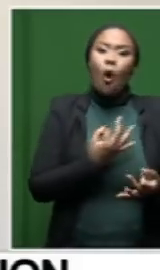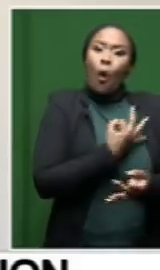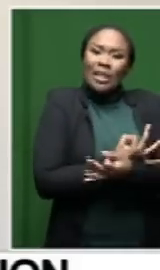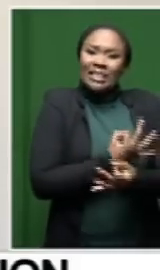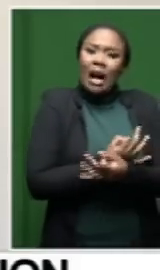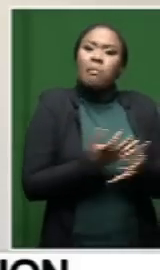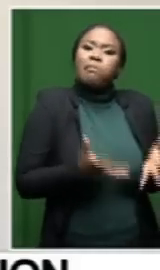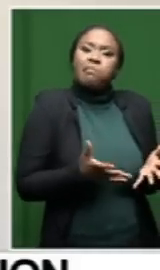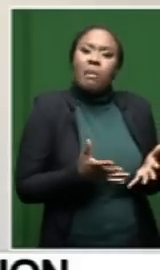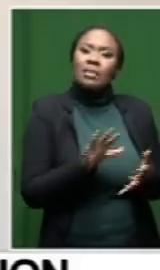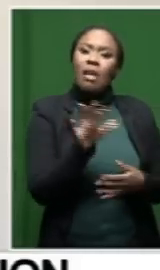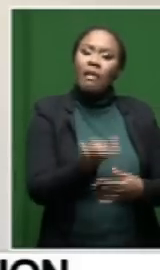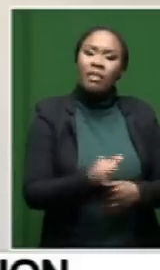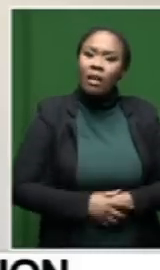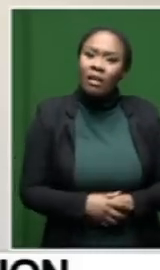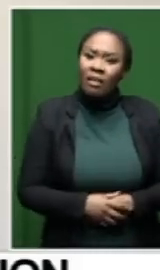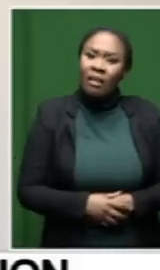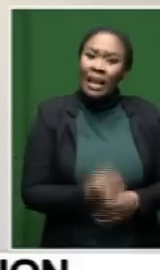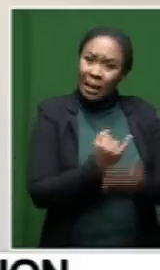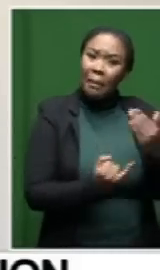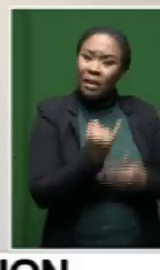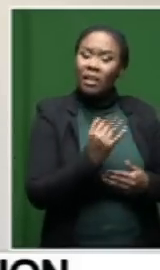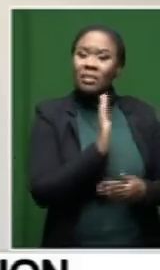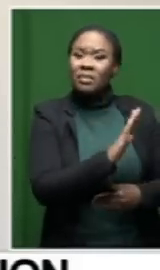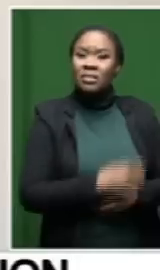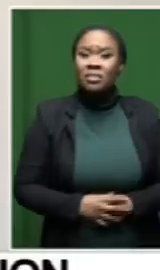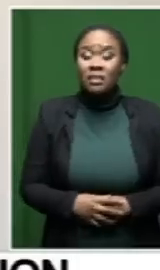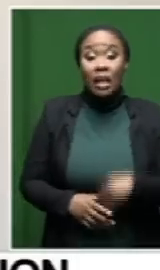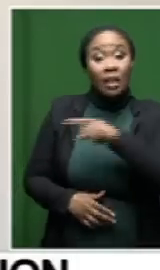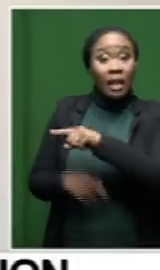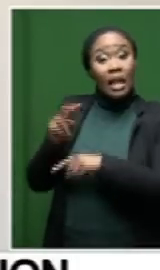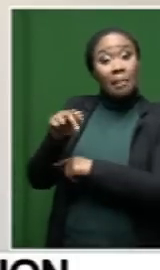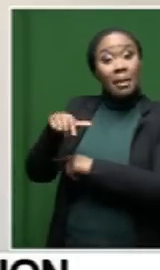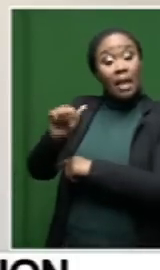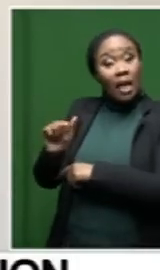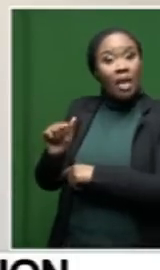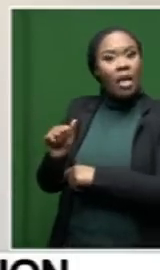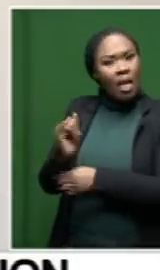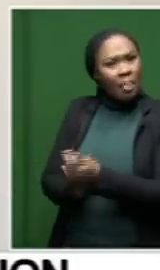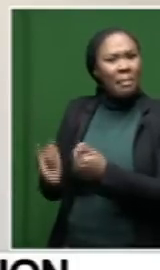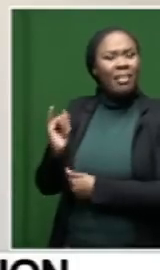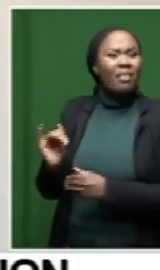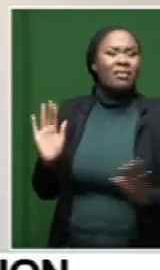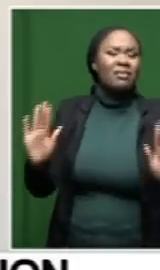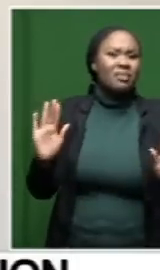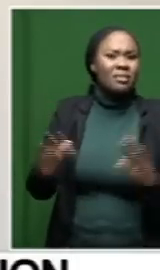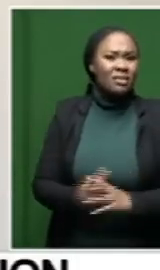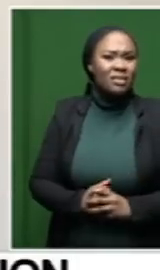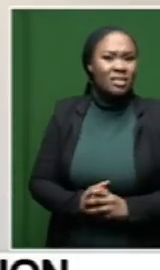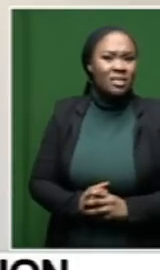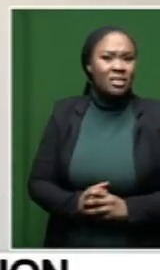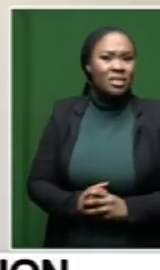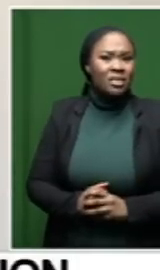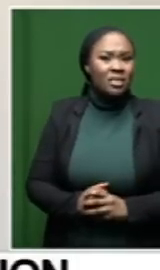Hawks in this country. We have an independent NPA. We have an